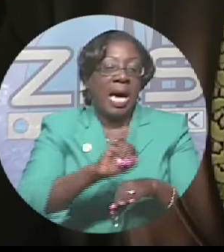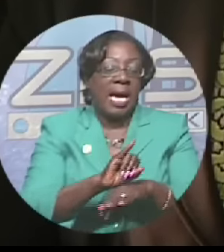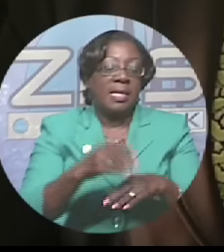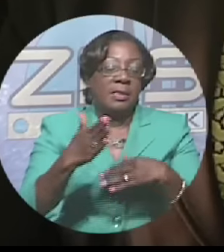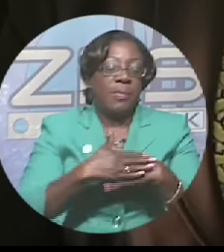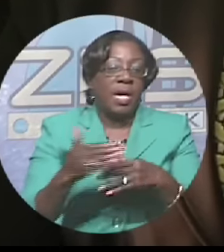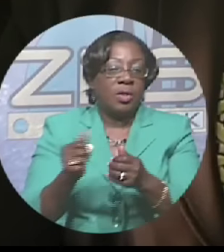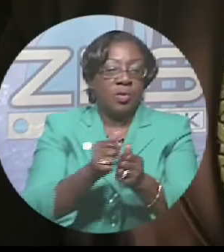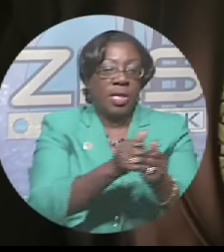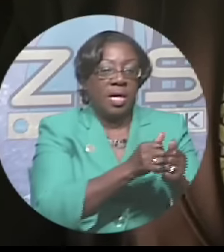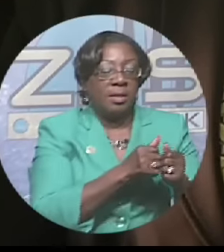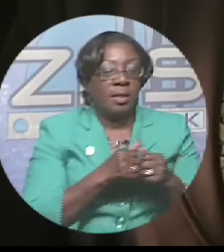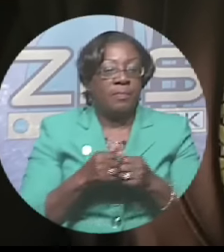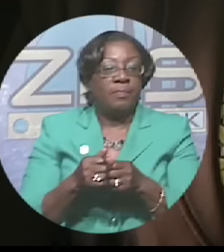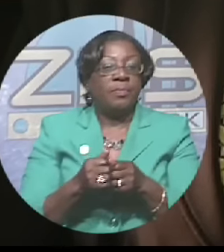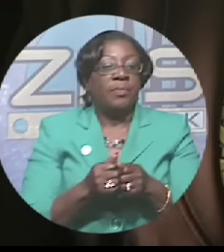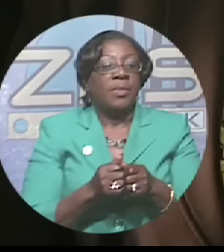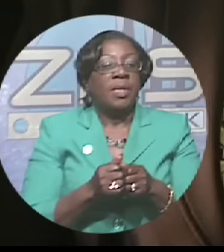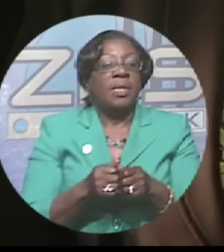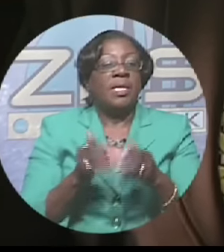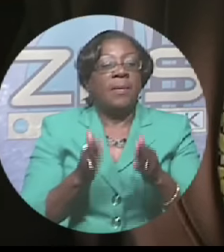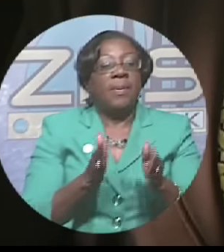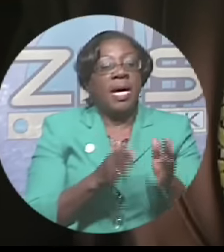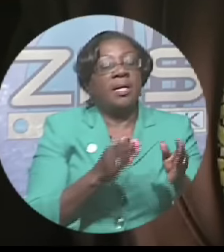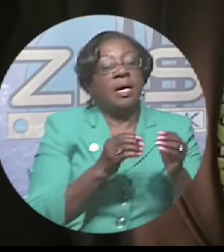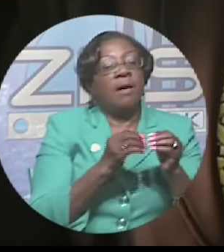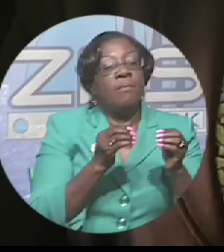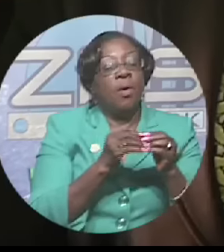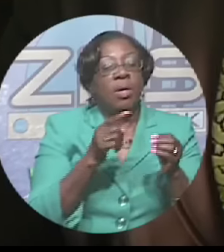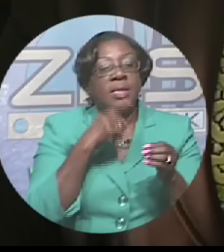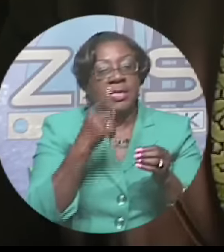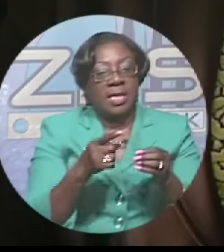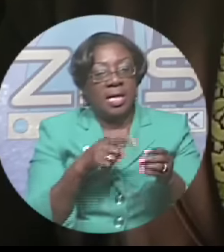National Movement's parliamentary team plans to have more to say on the